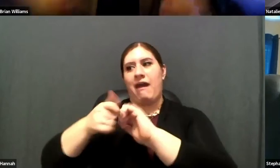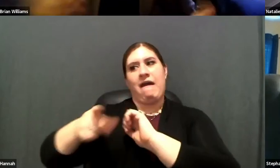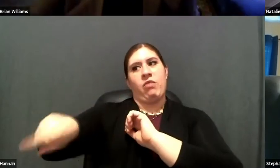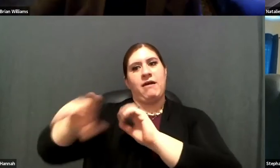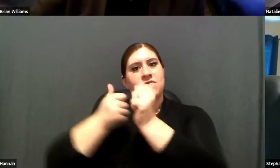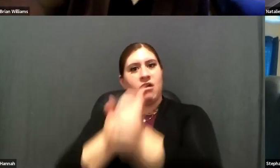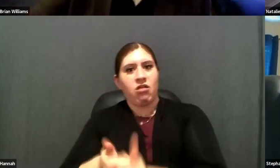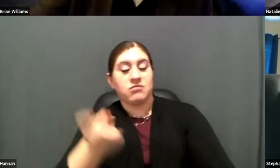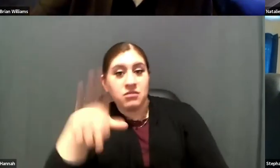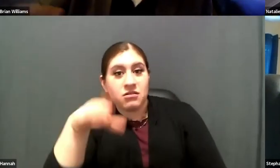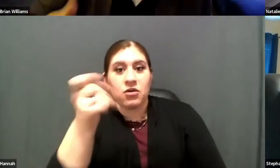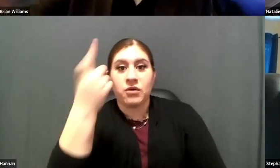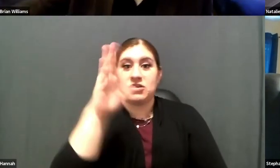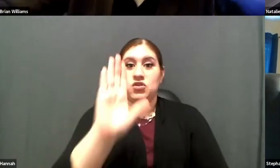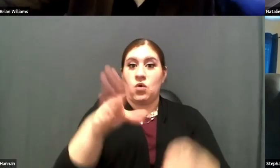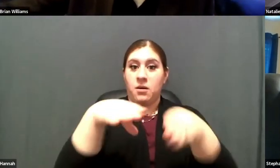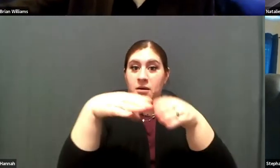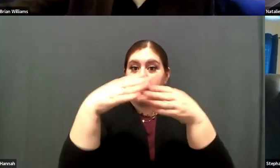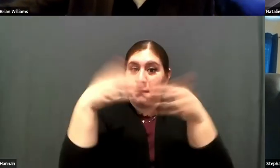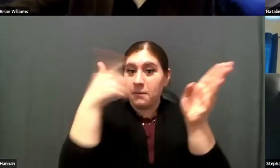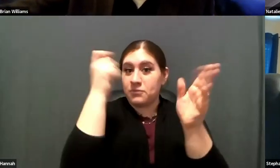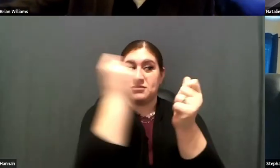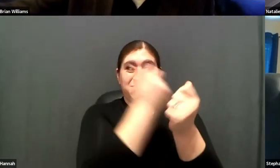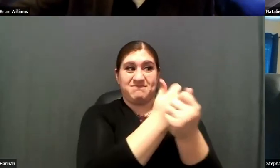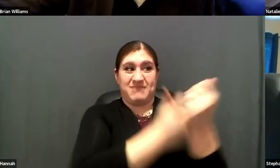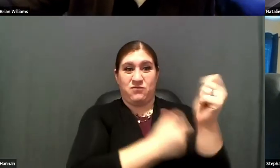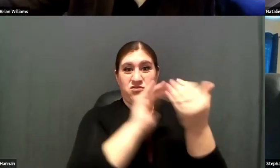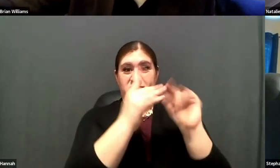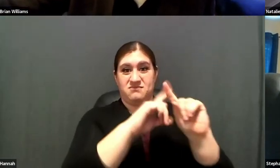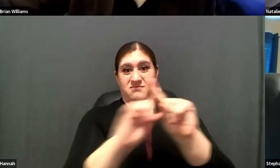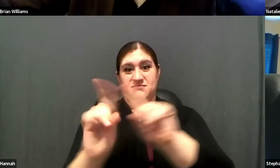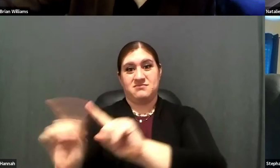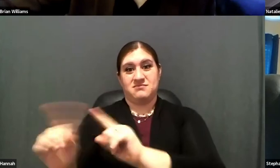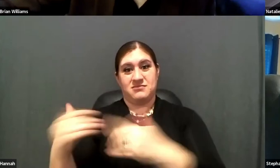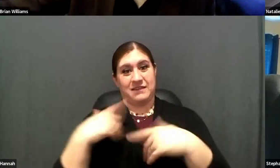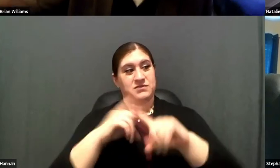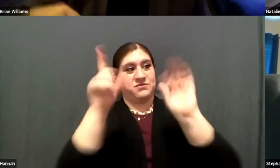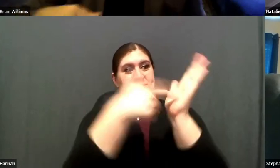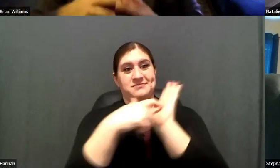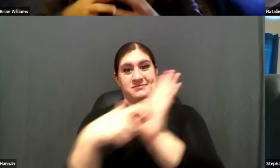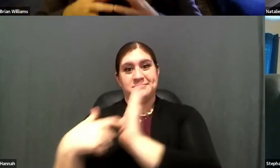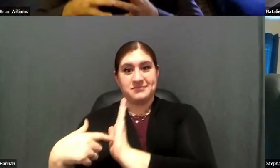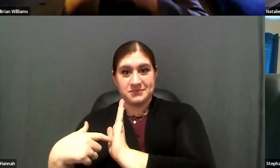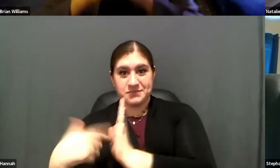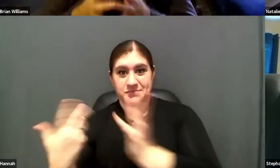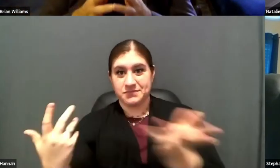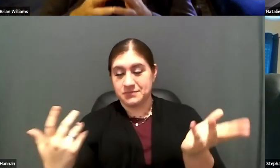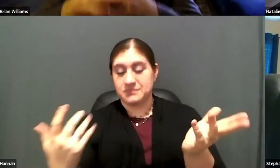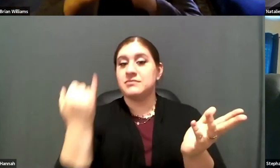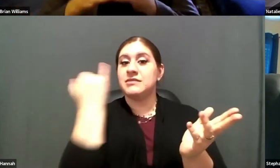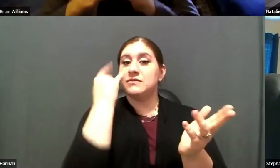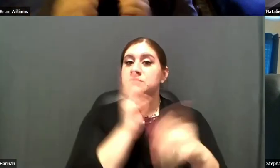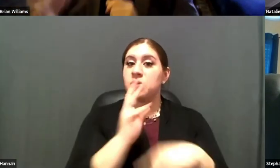Well, you have to understand your public, because every community is different, right? Every community has different needs. So when you're talking